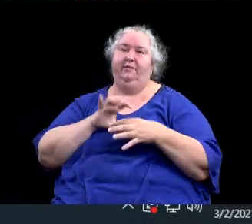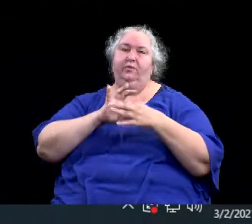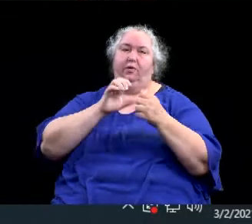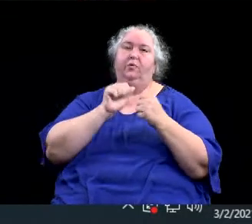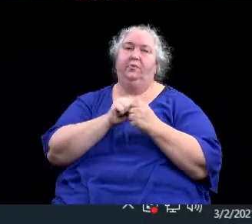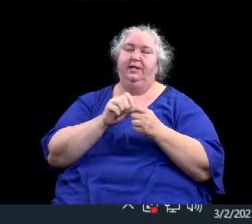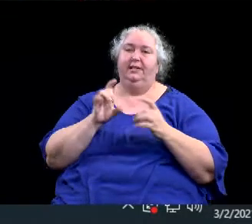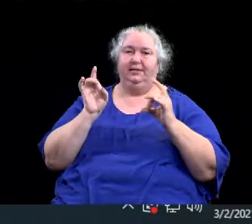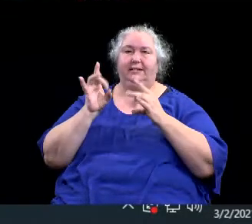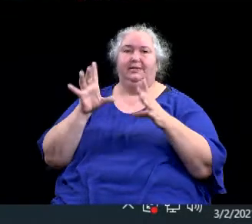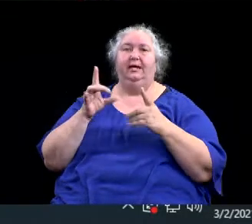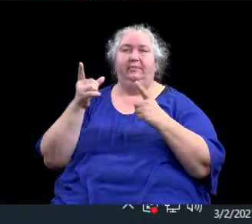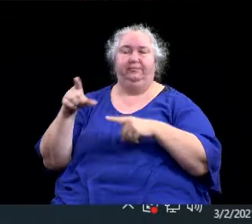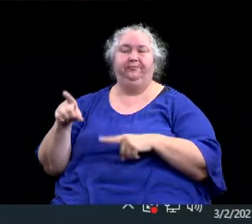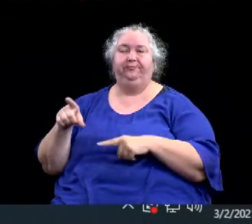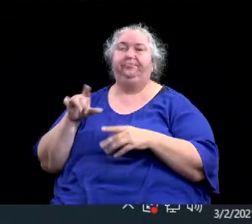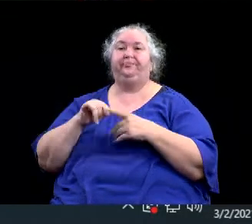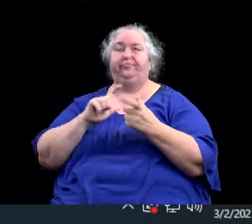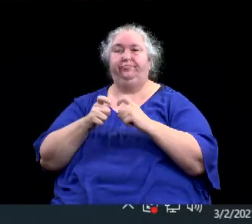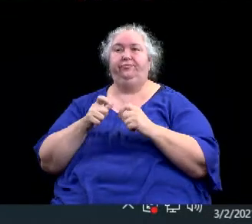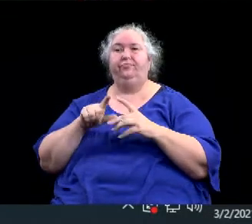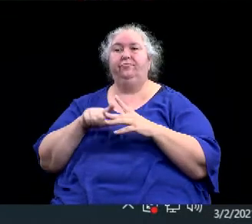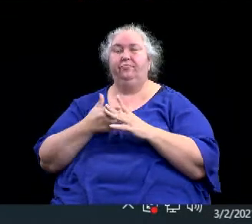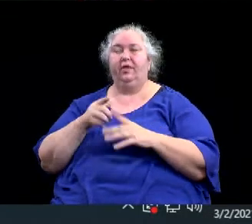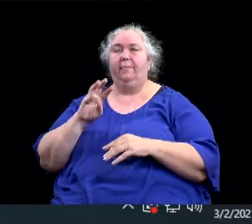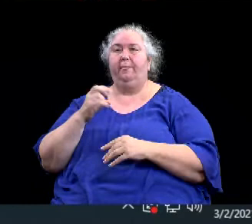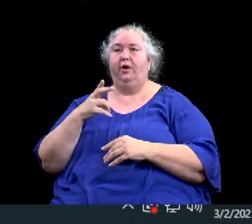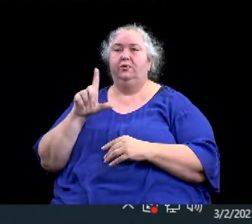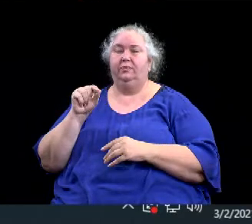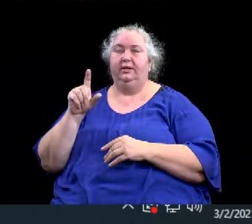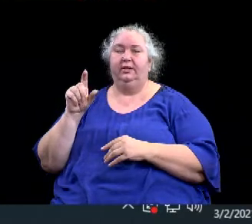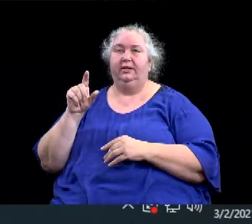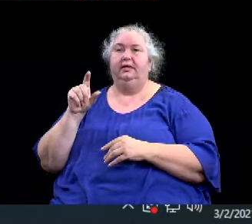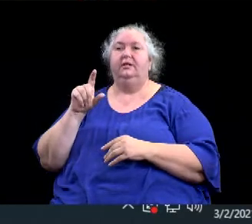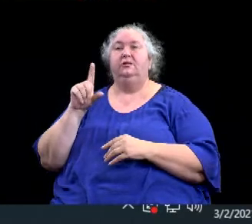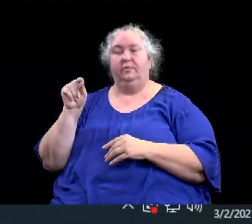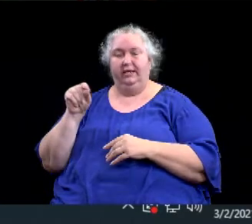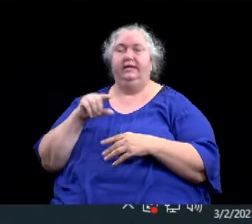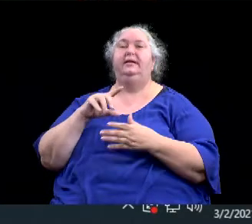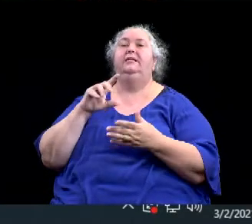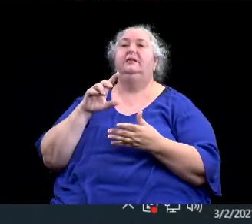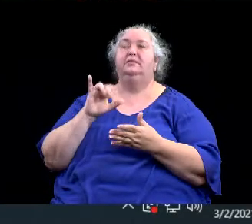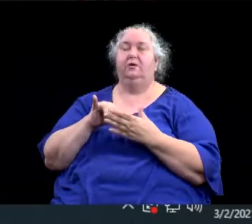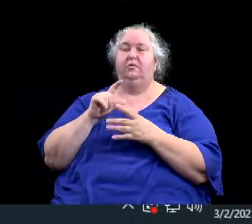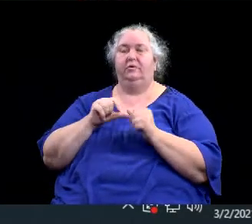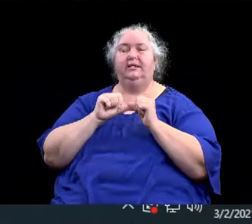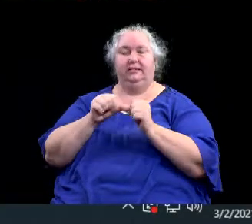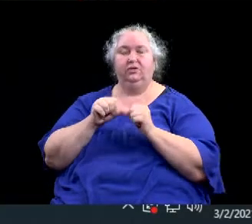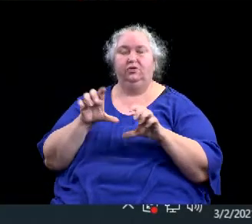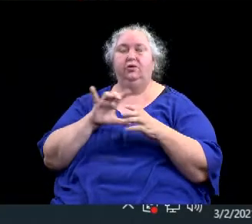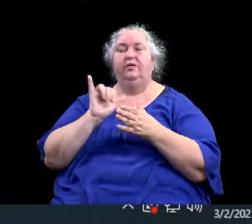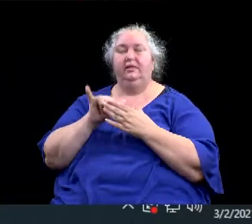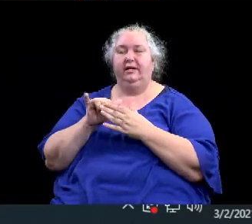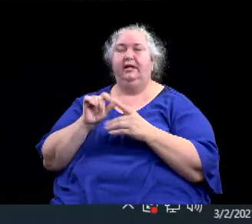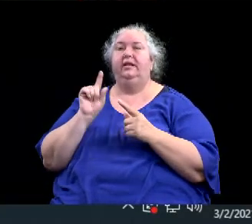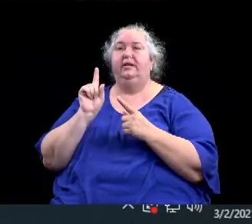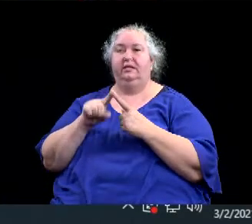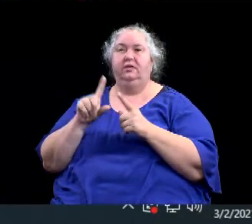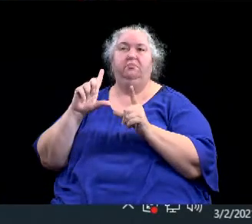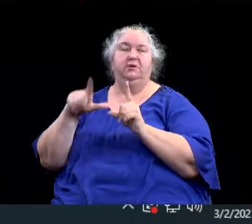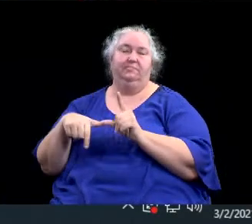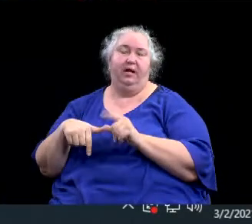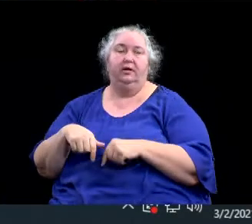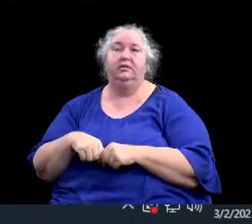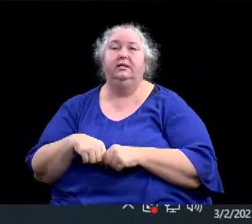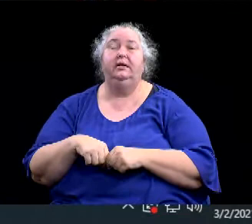further notice or until the state of disaster declaration expires. In accordance with physical distancing guidelines and while providing for as much transparency as possible, this meeting will